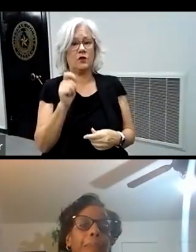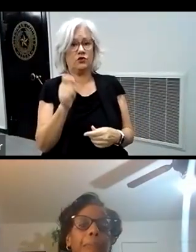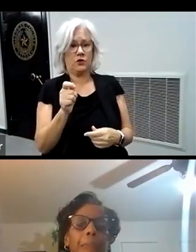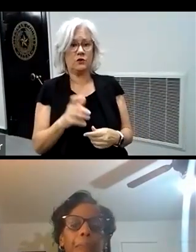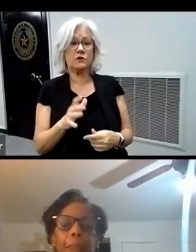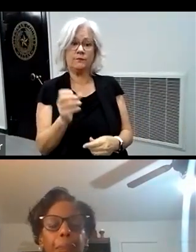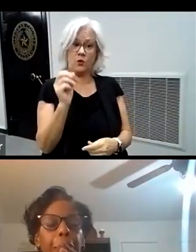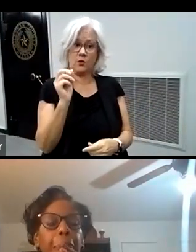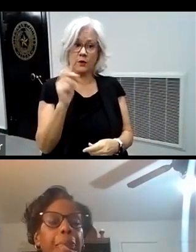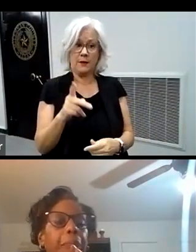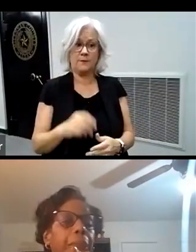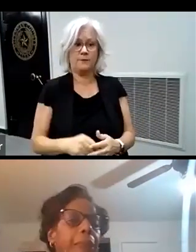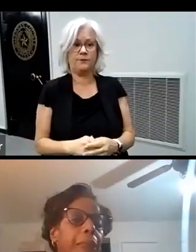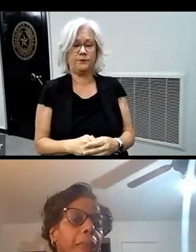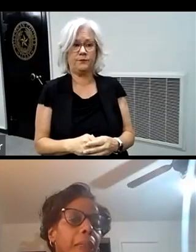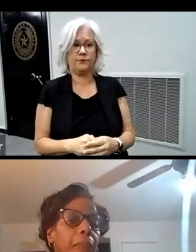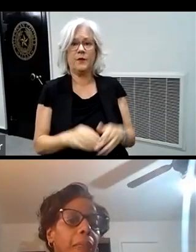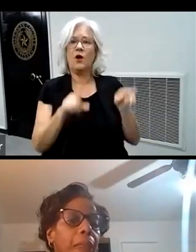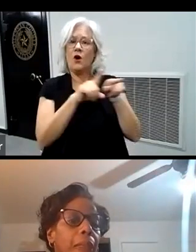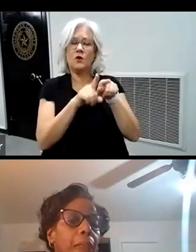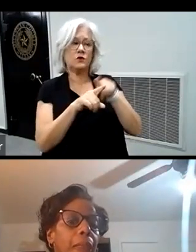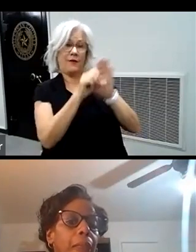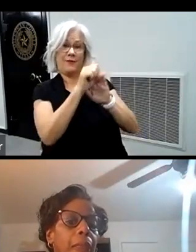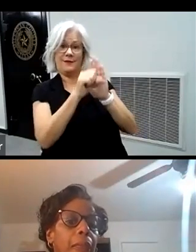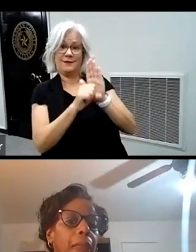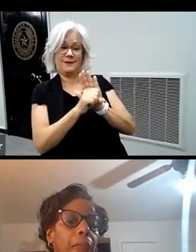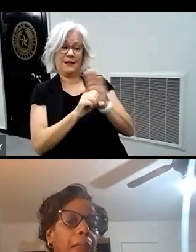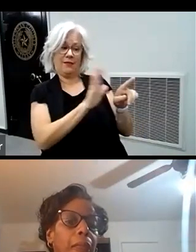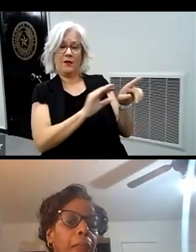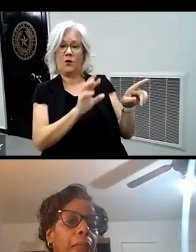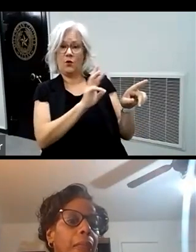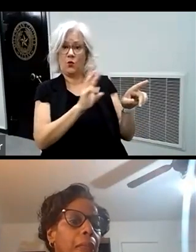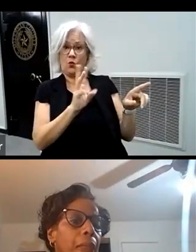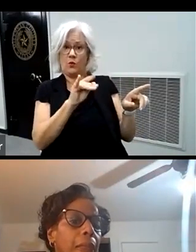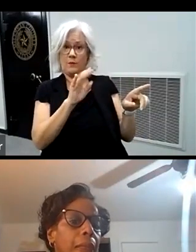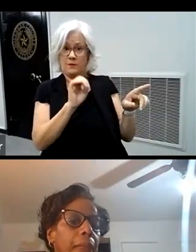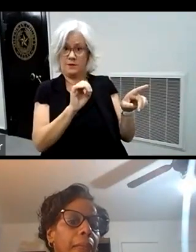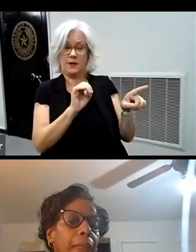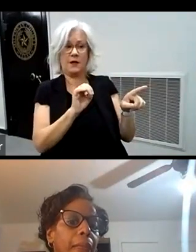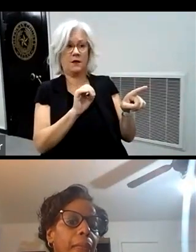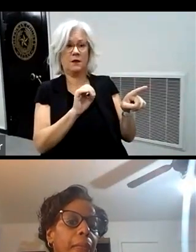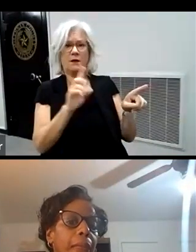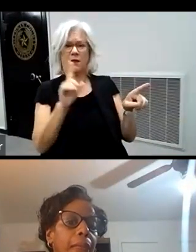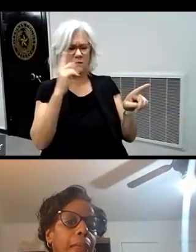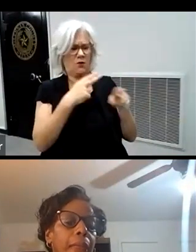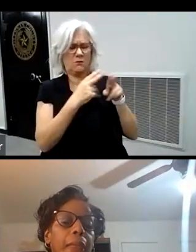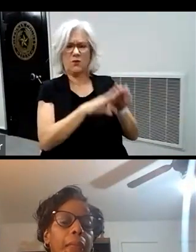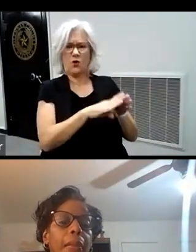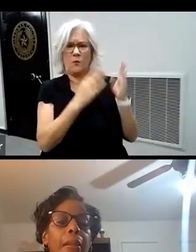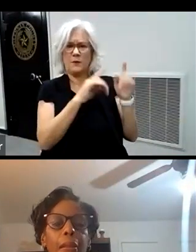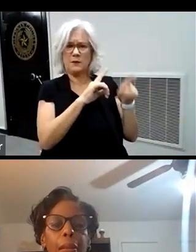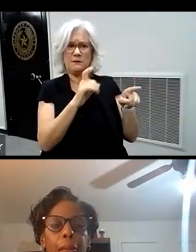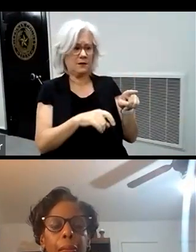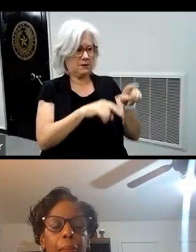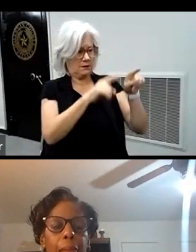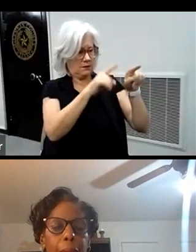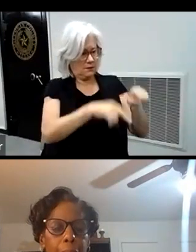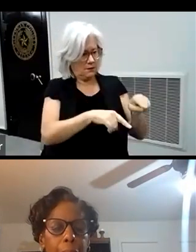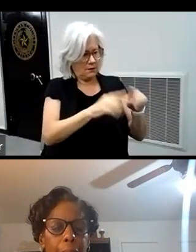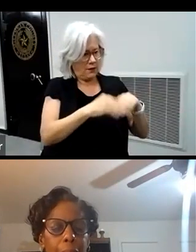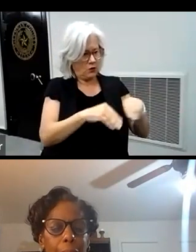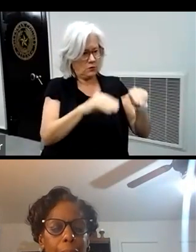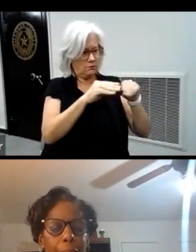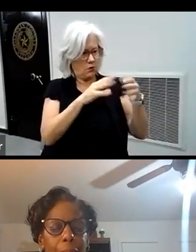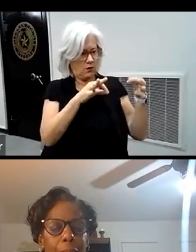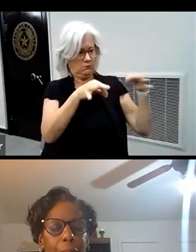Also on the state's website, Open Texas, there's a lot more definition